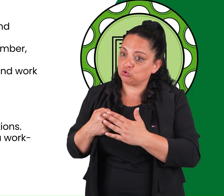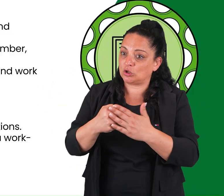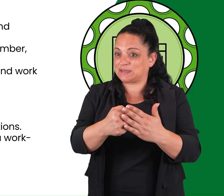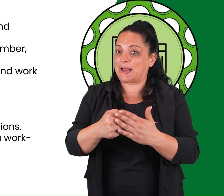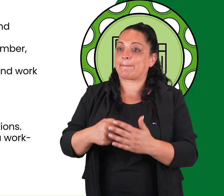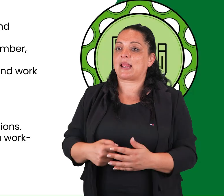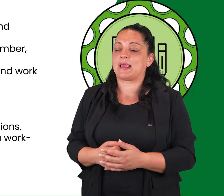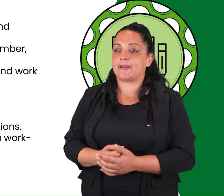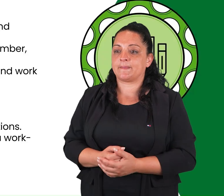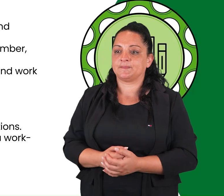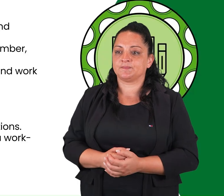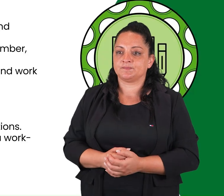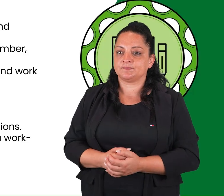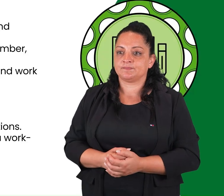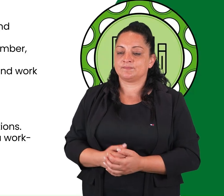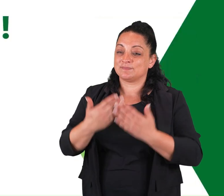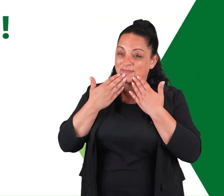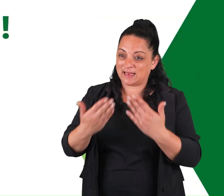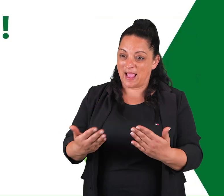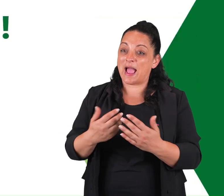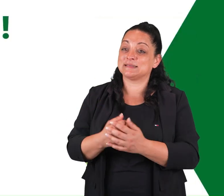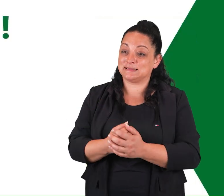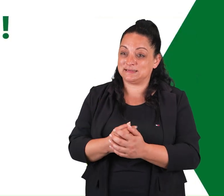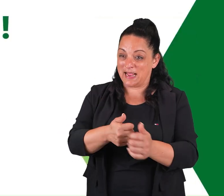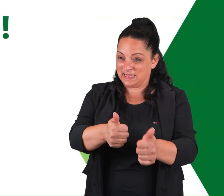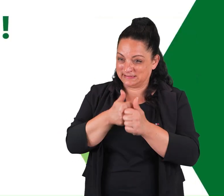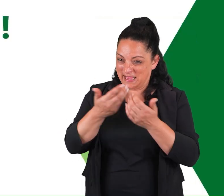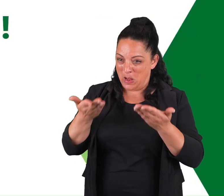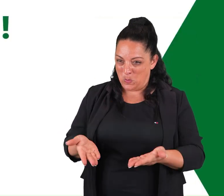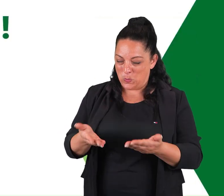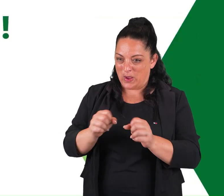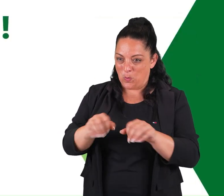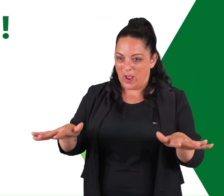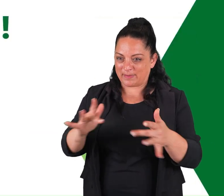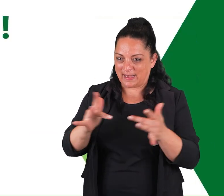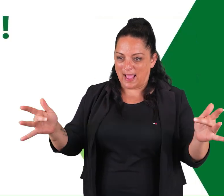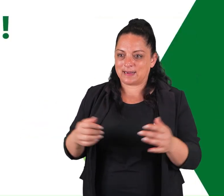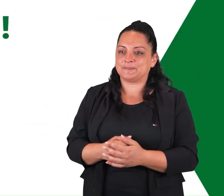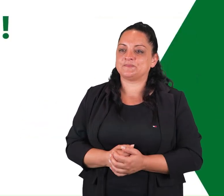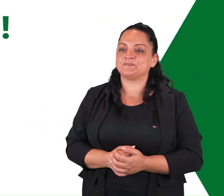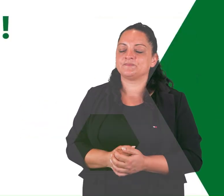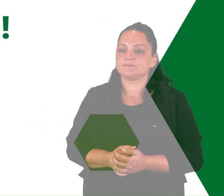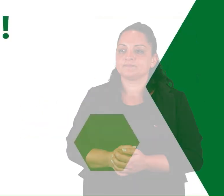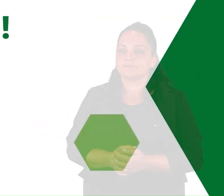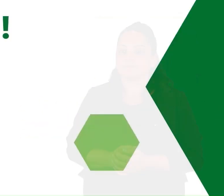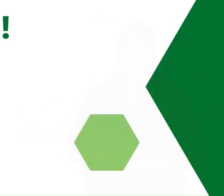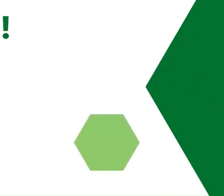sustainability. Thank you so much for watching this webinar.